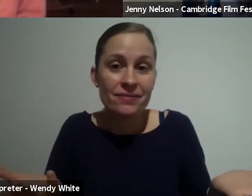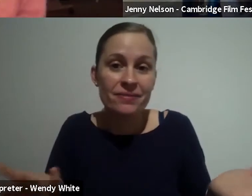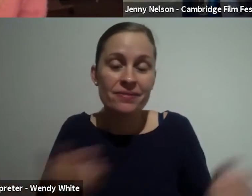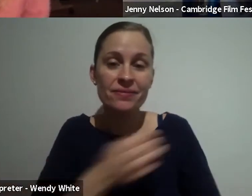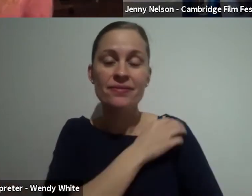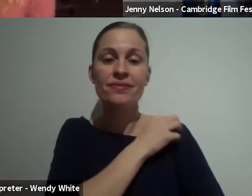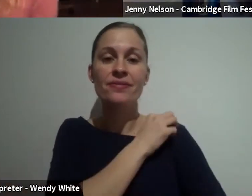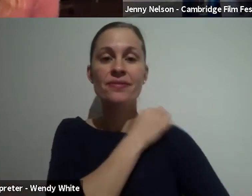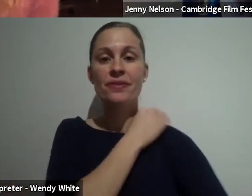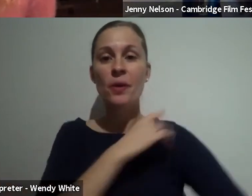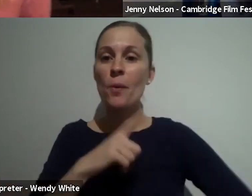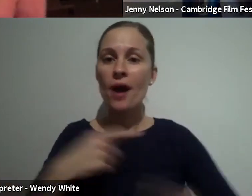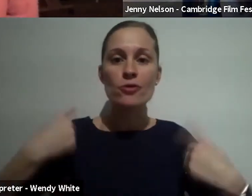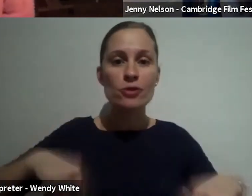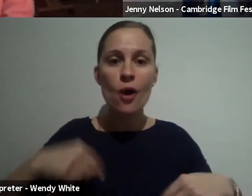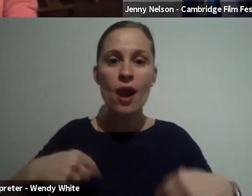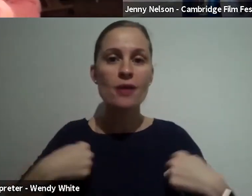we were not allowed to sing, not